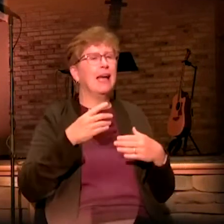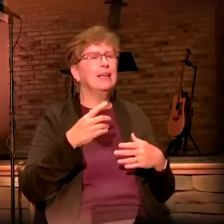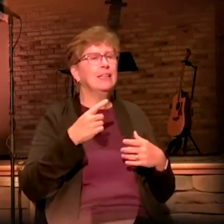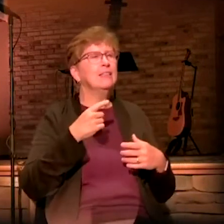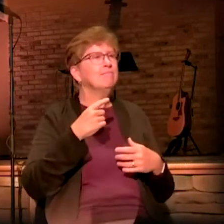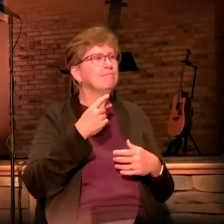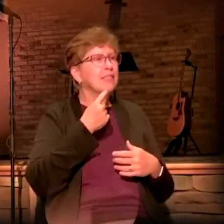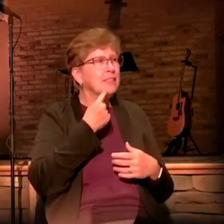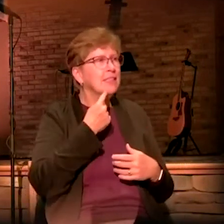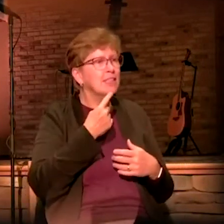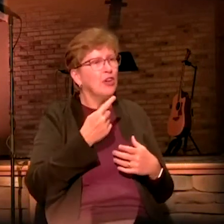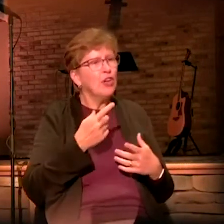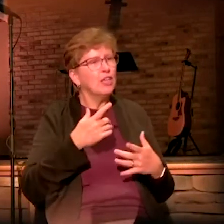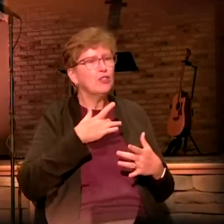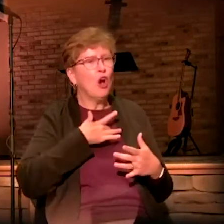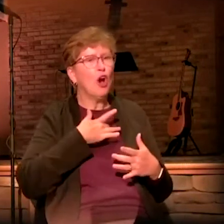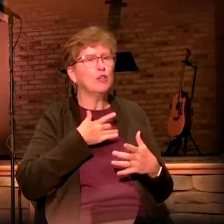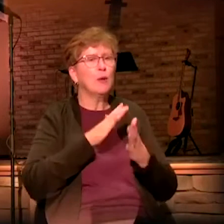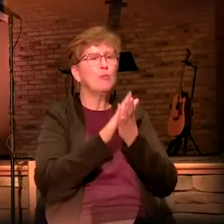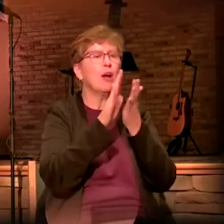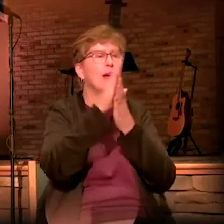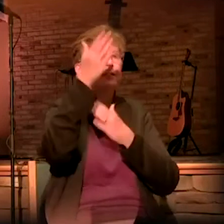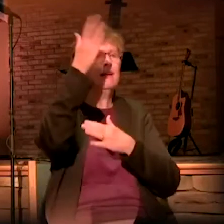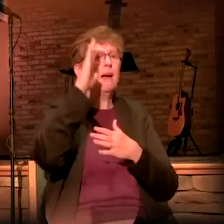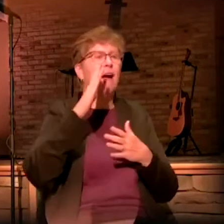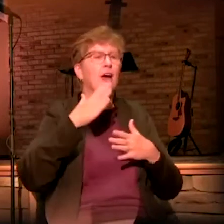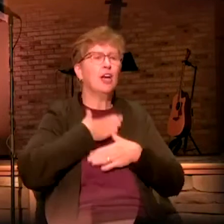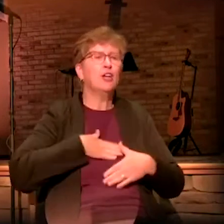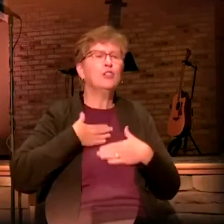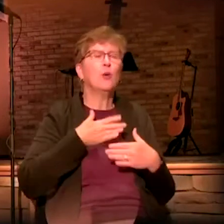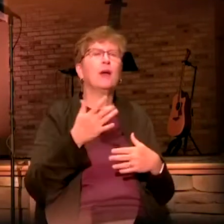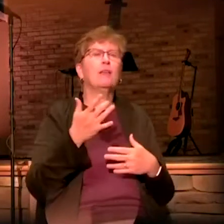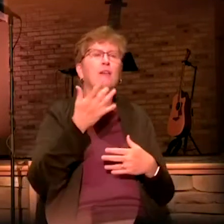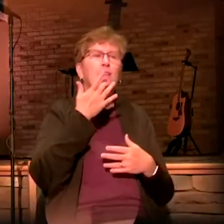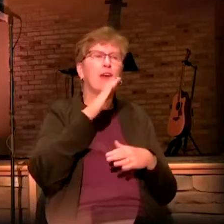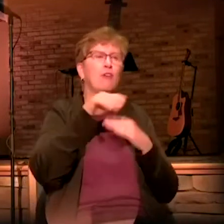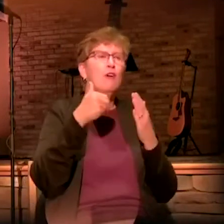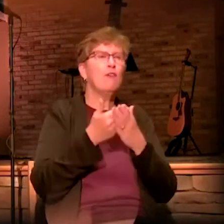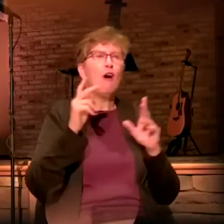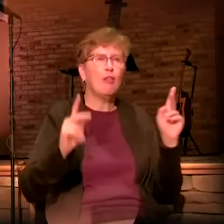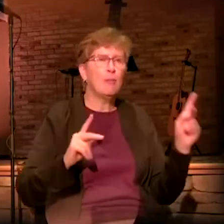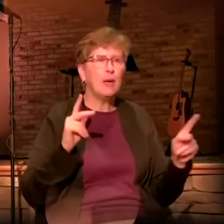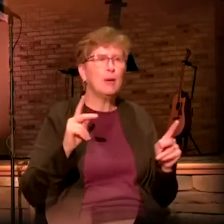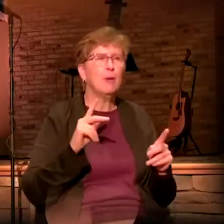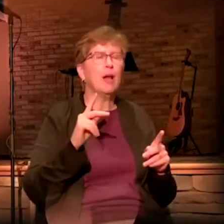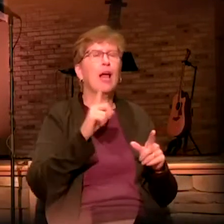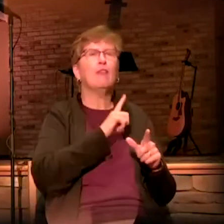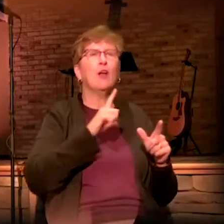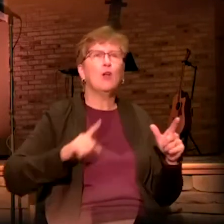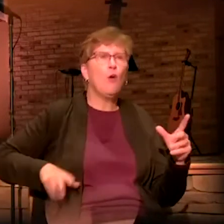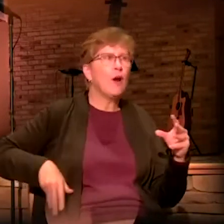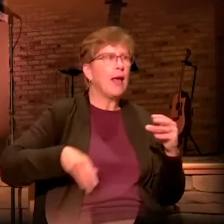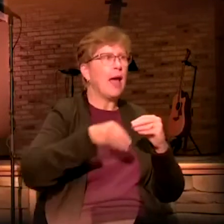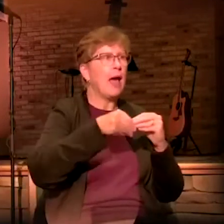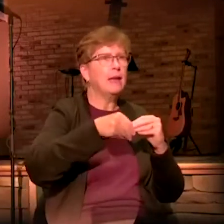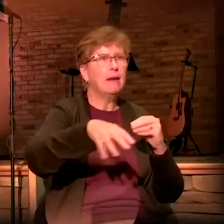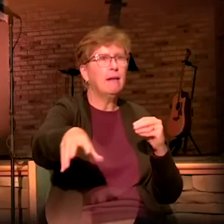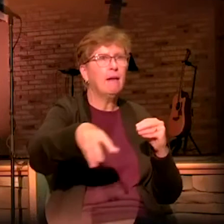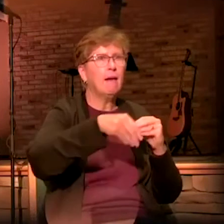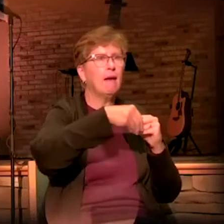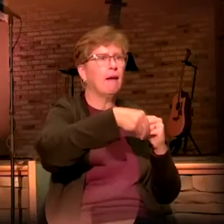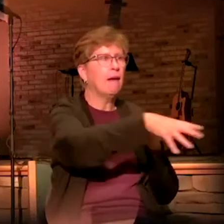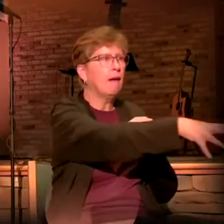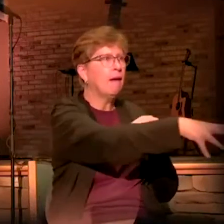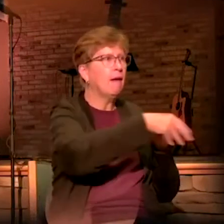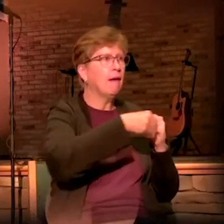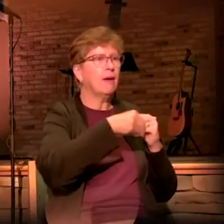praising God and enjoying the favor of all the people. And the Lord added to their number daily those